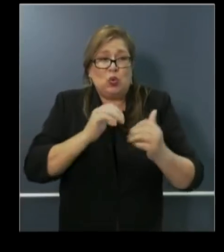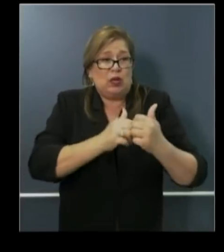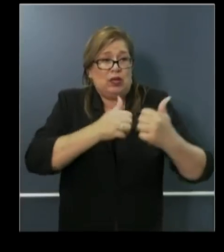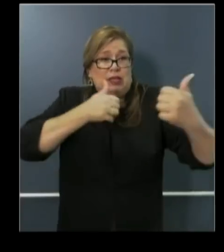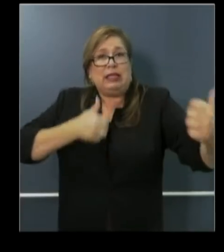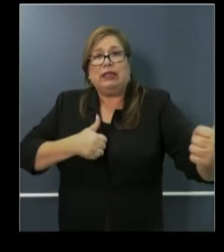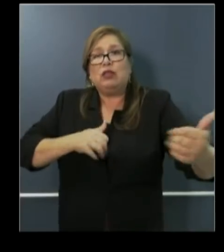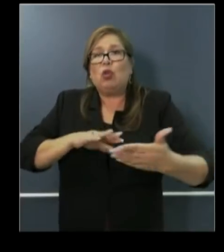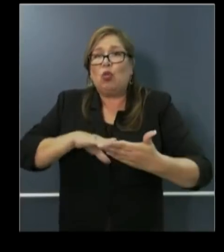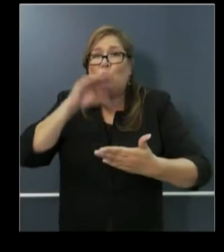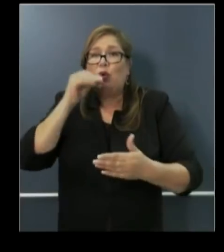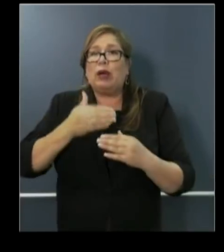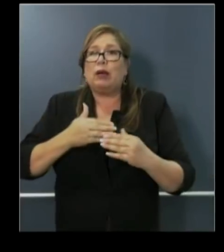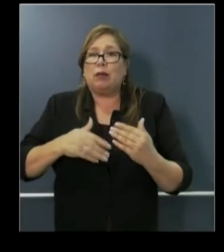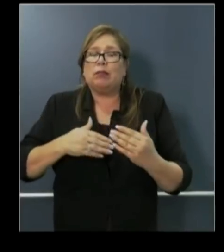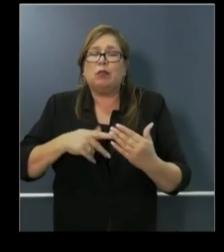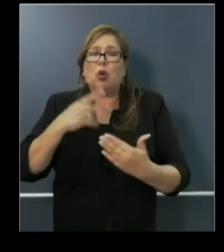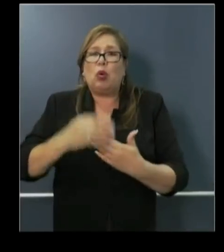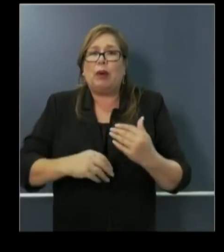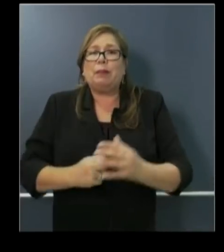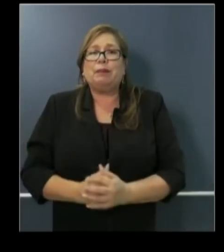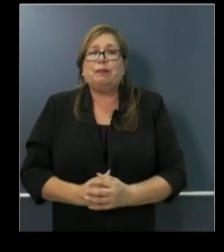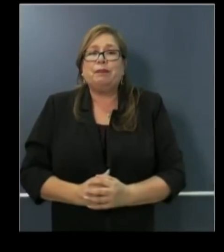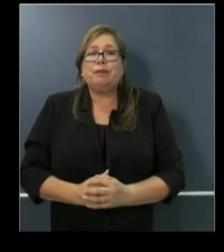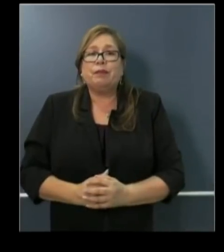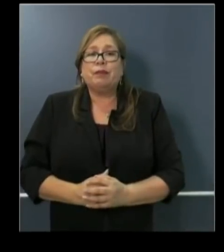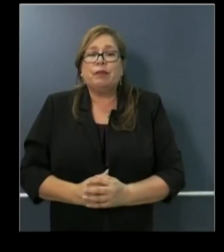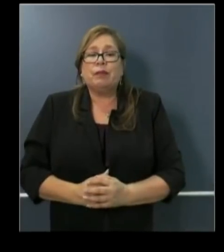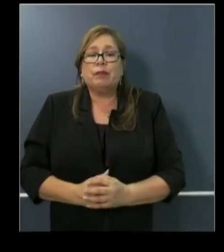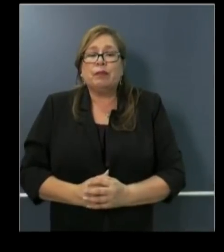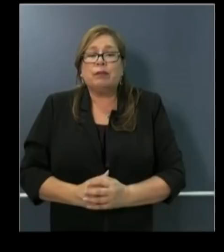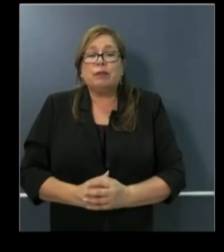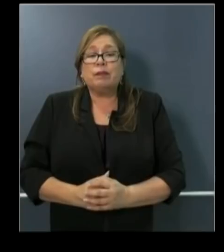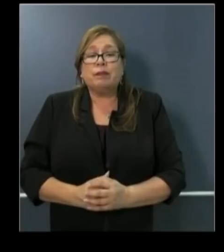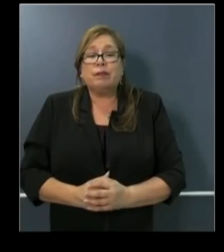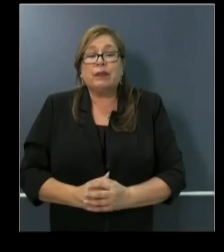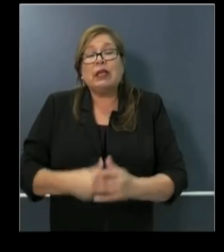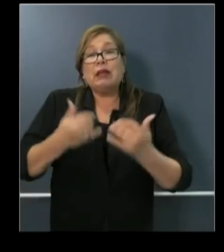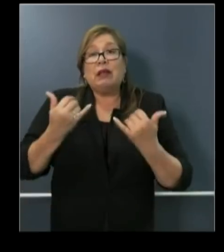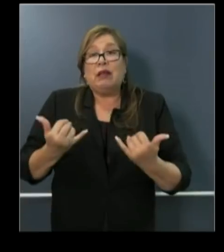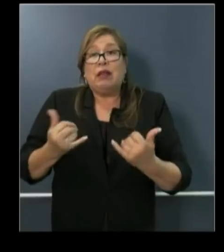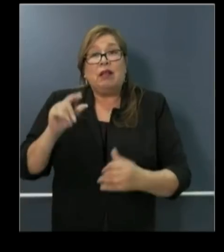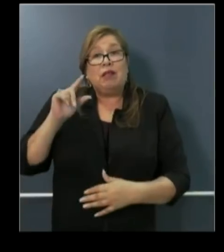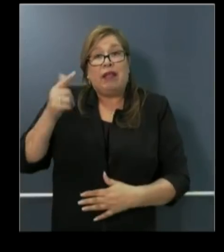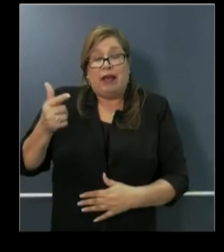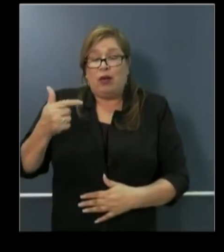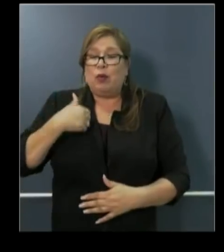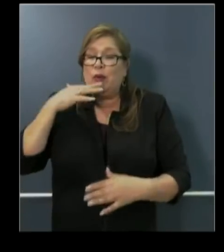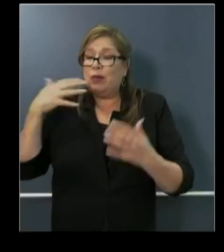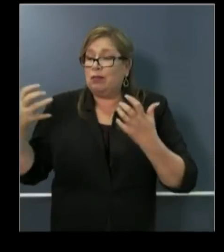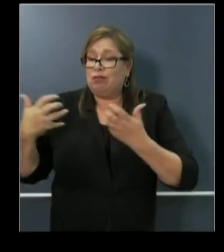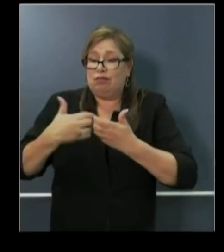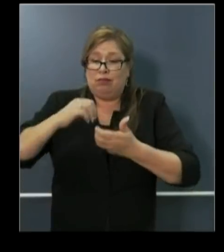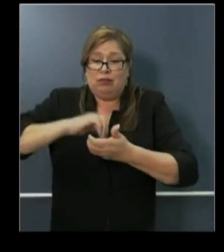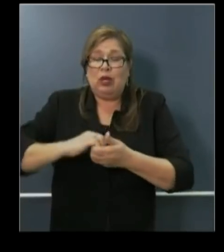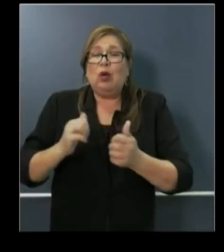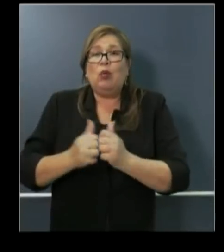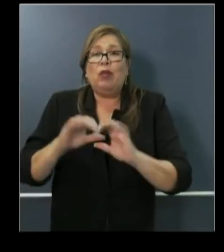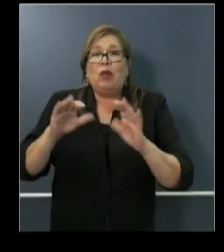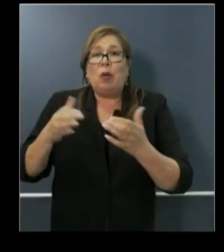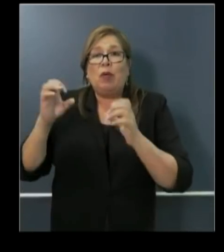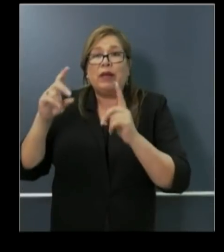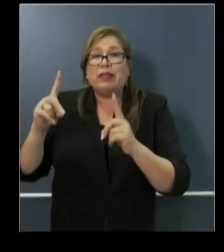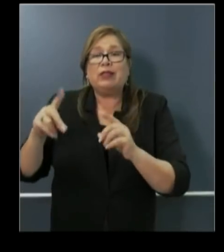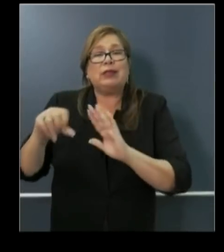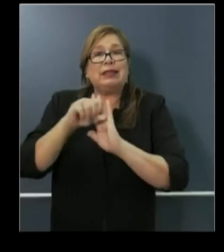are underway. We'll also be issuing later today a joint statement from the Department of Education, State Board, and our higher